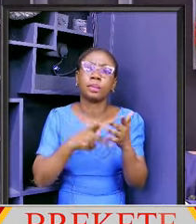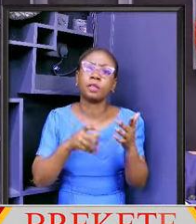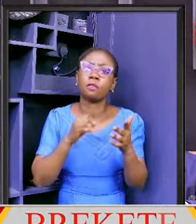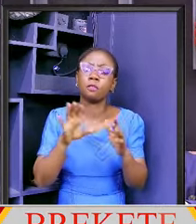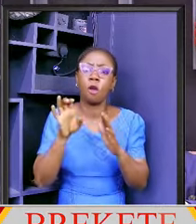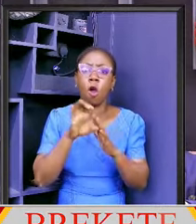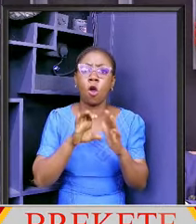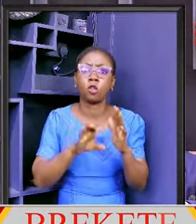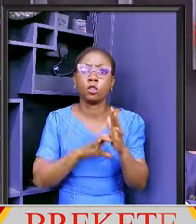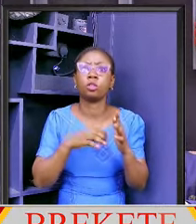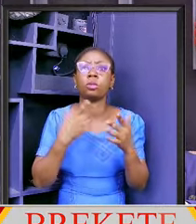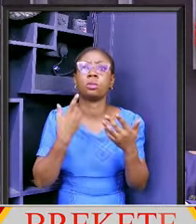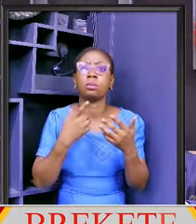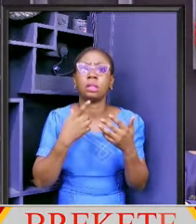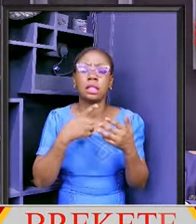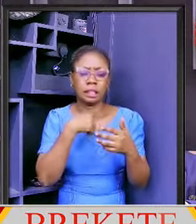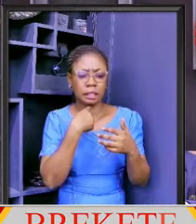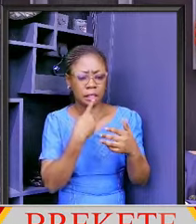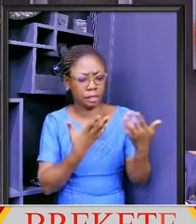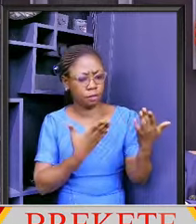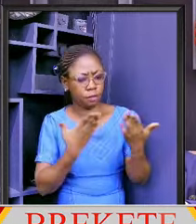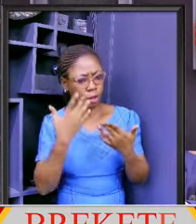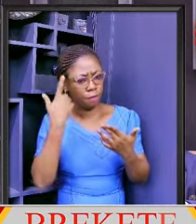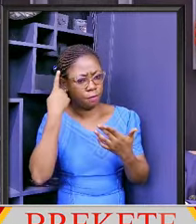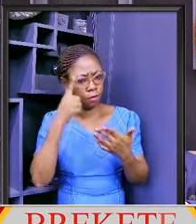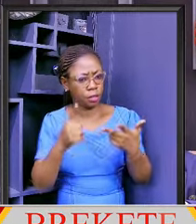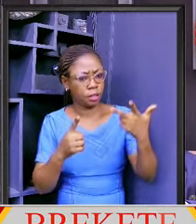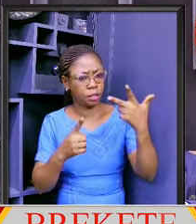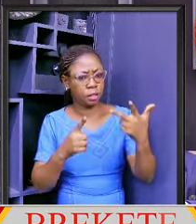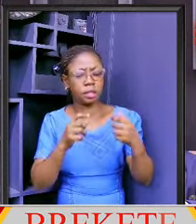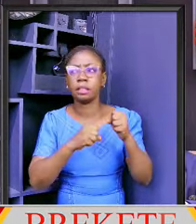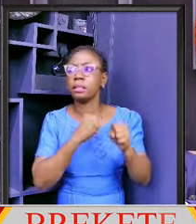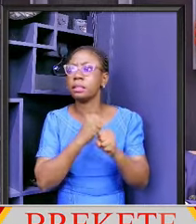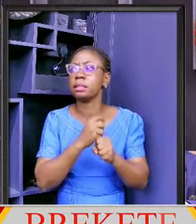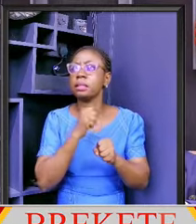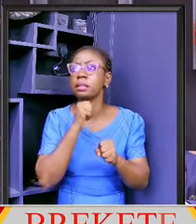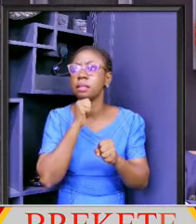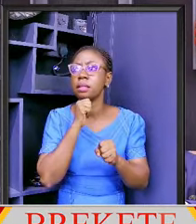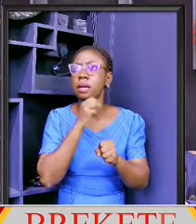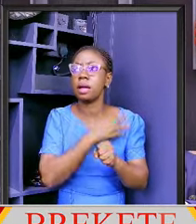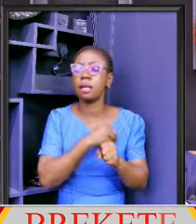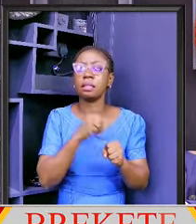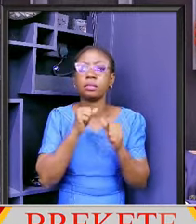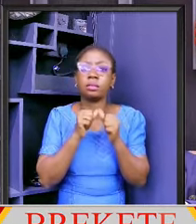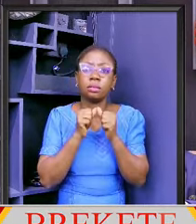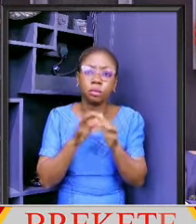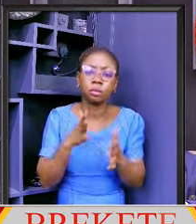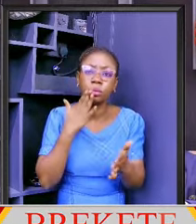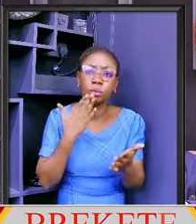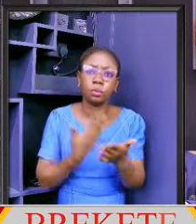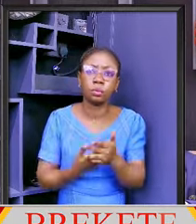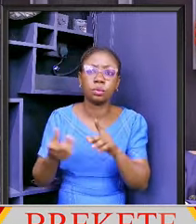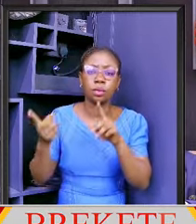has served for these 3 years, and nothing good has come according to what he observed.